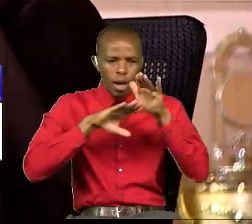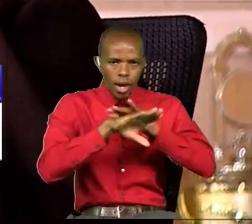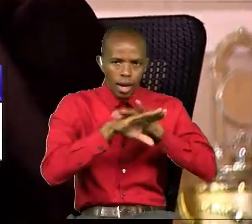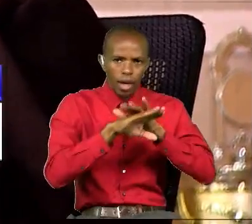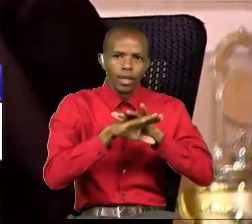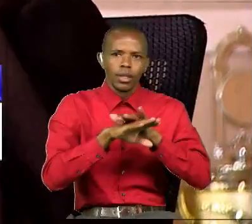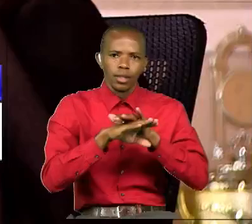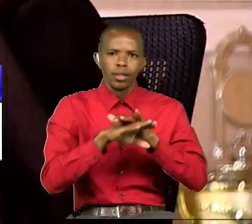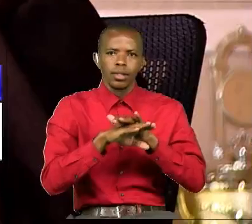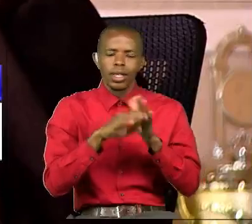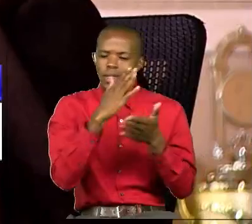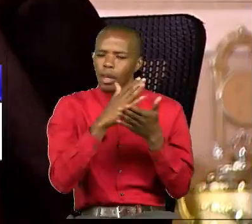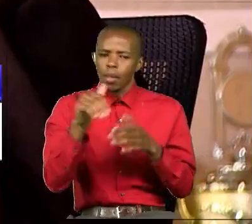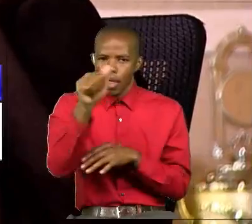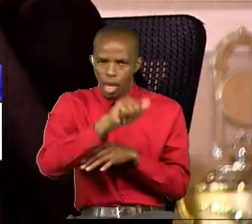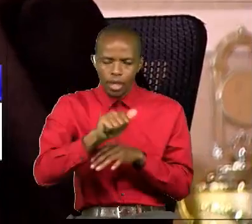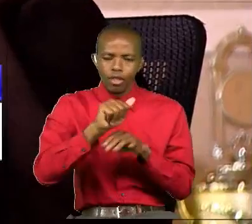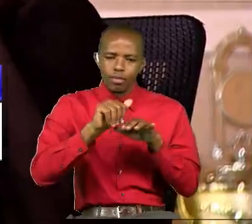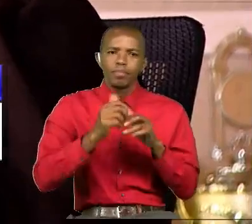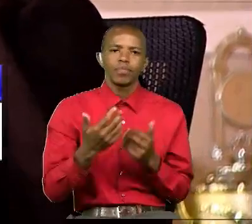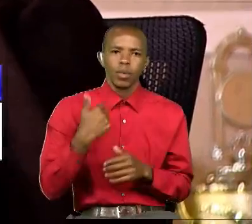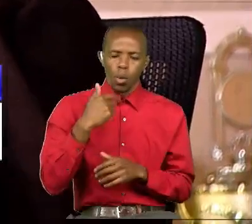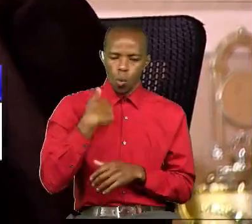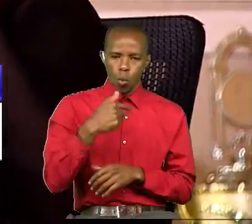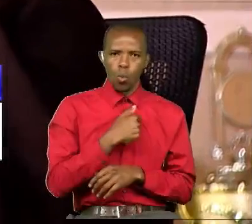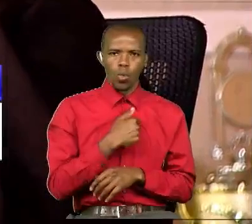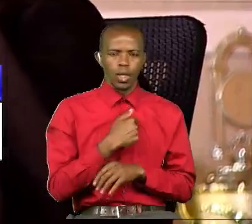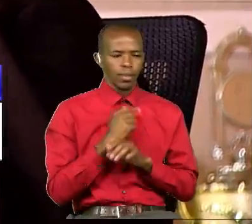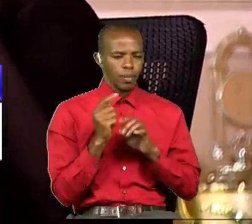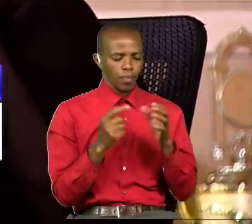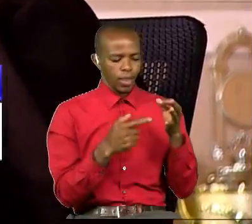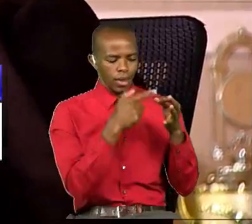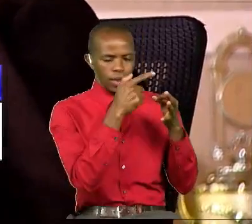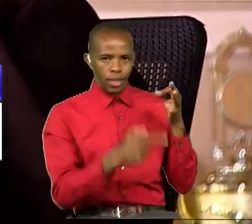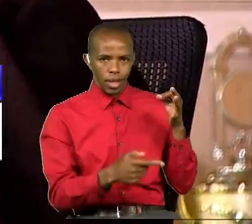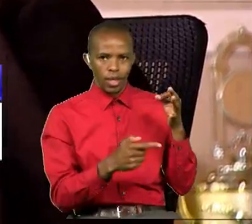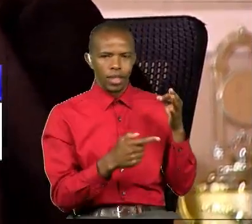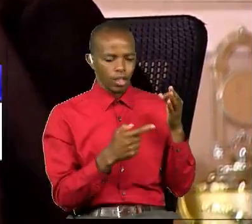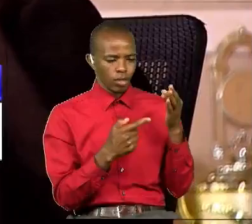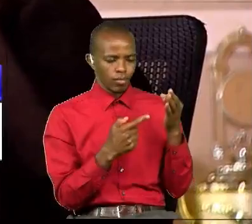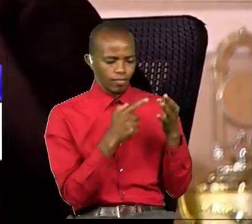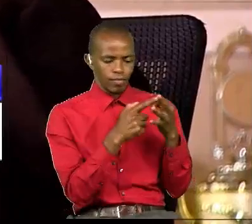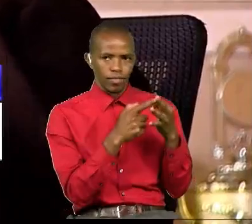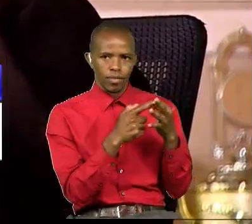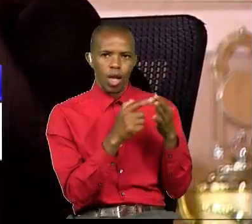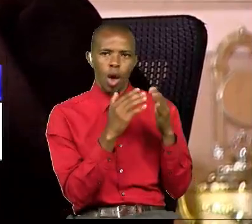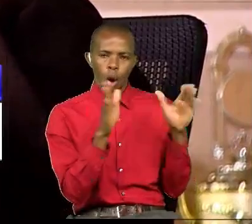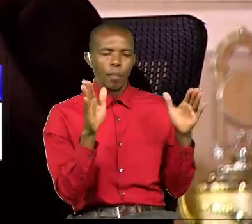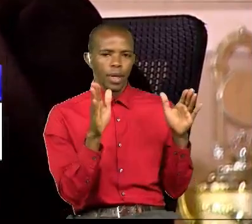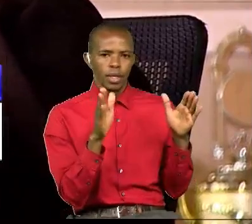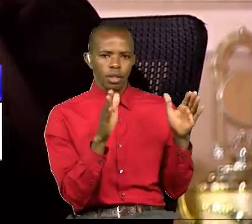get a foothold into some of those areas? So that is what brought about B2B. So the 3 things we do with our digital centers is opening up